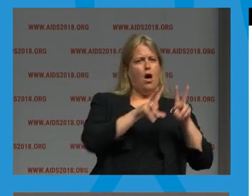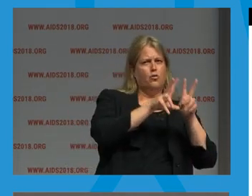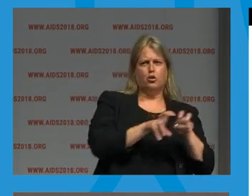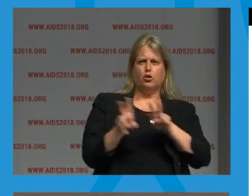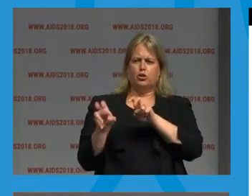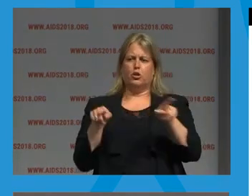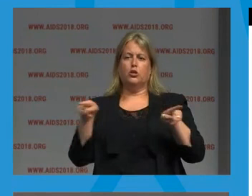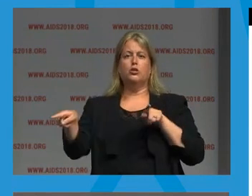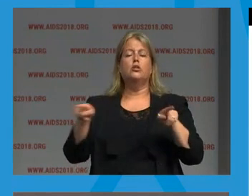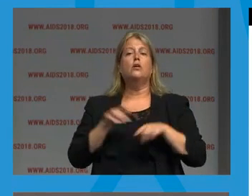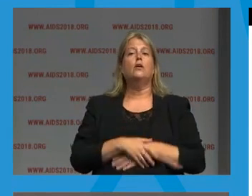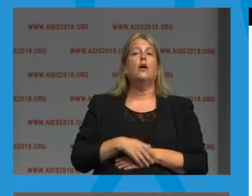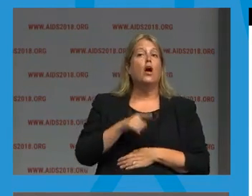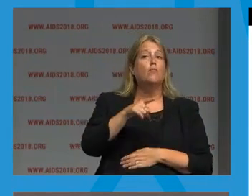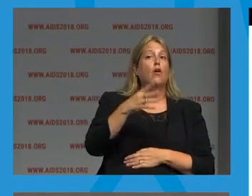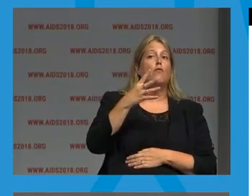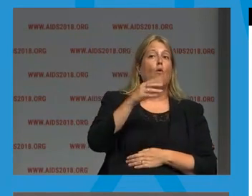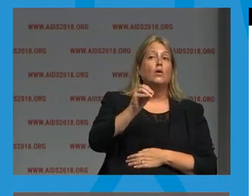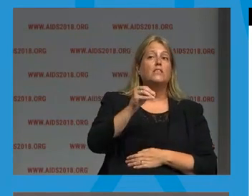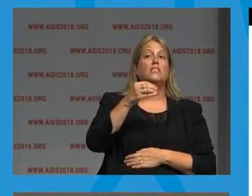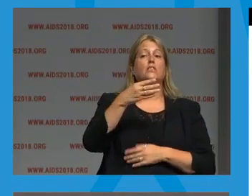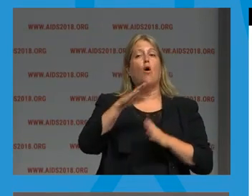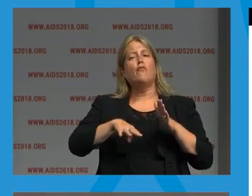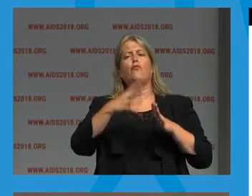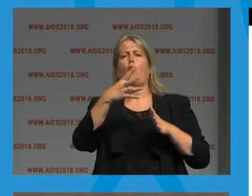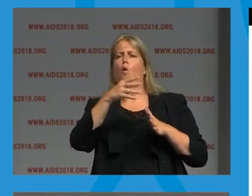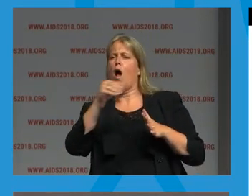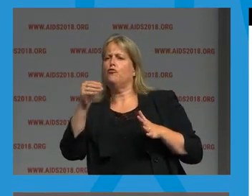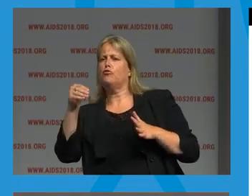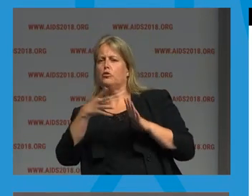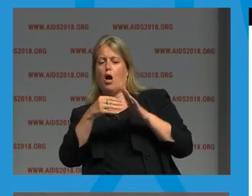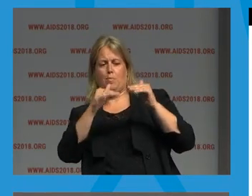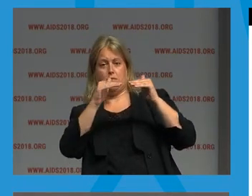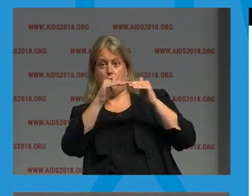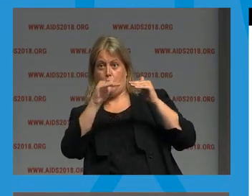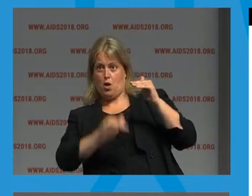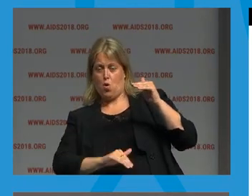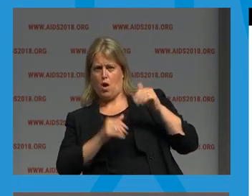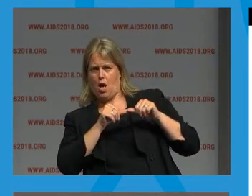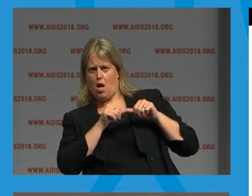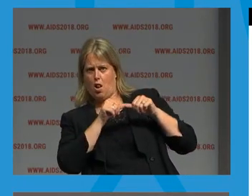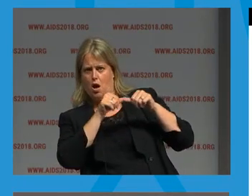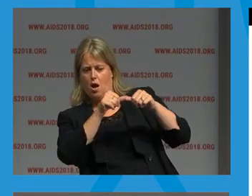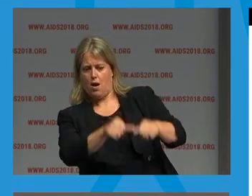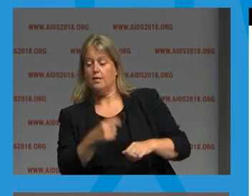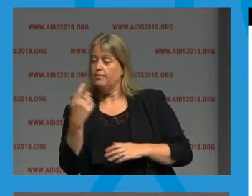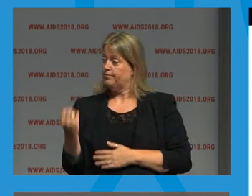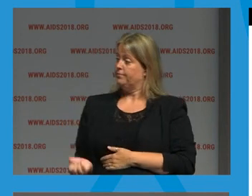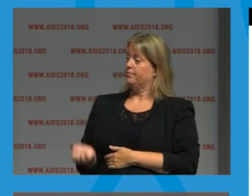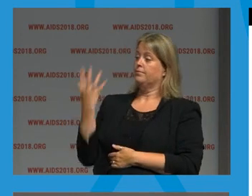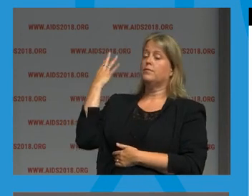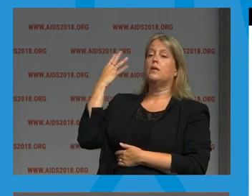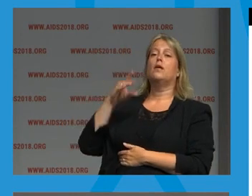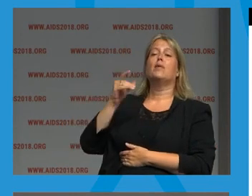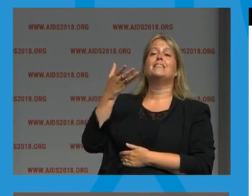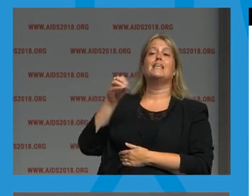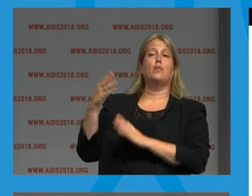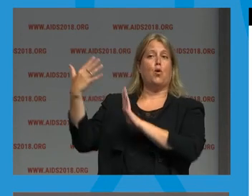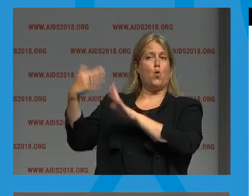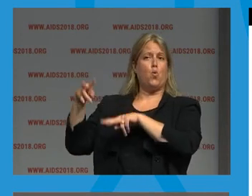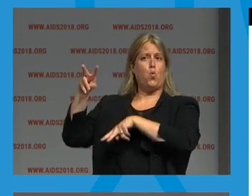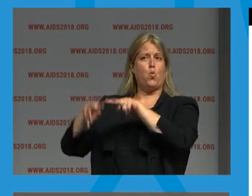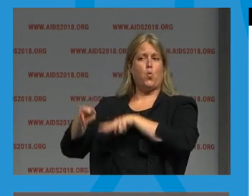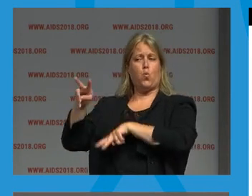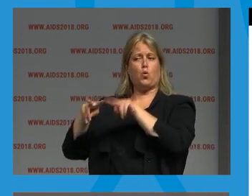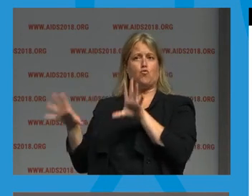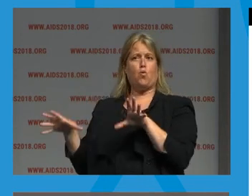than 40 or 400 copies. As shown on this slide, in this placebo-controlled study, when one